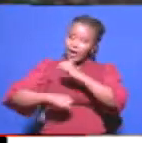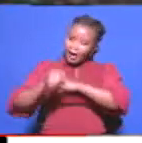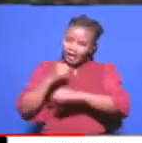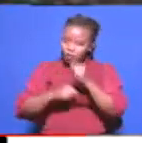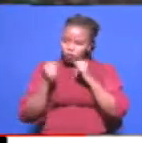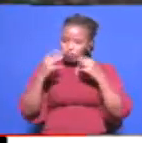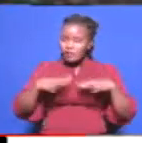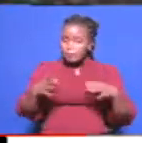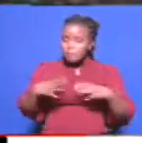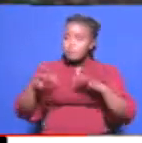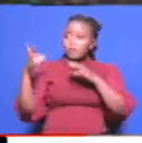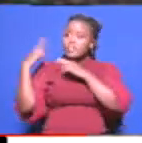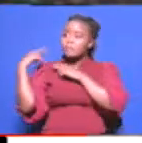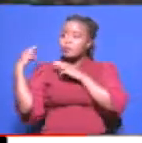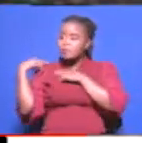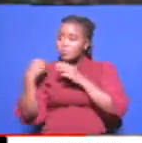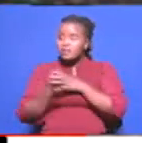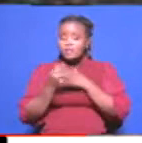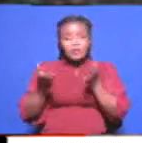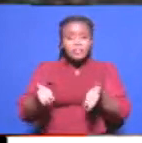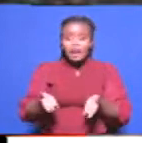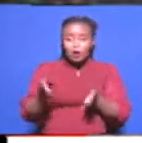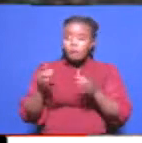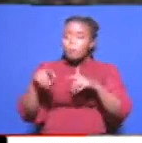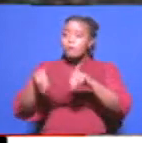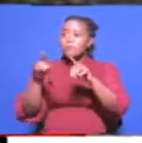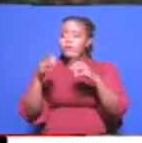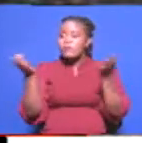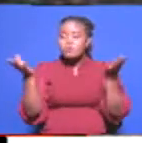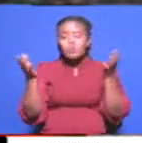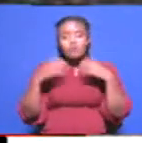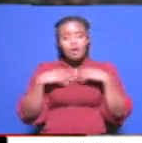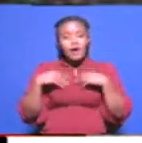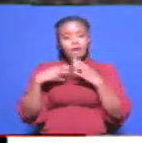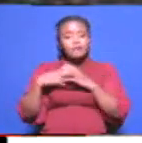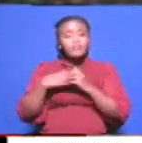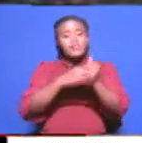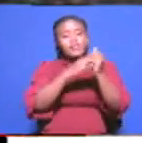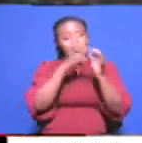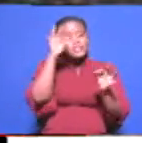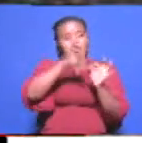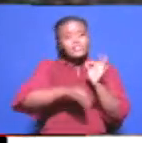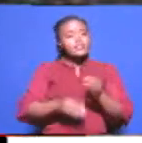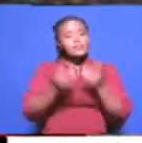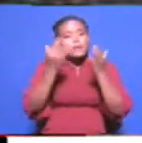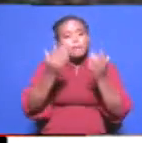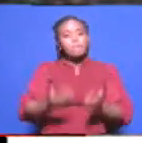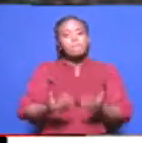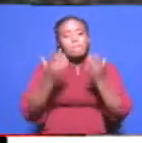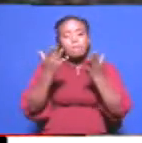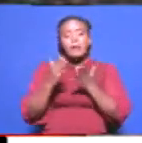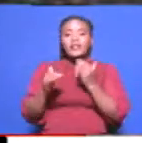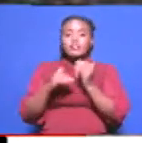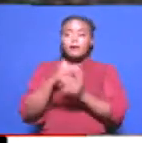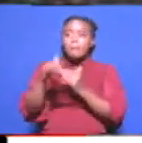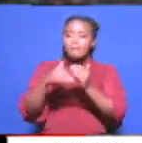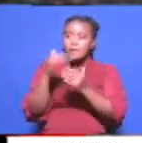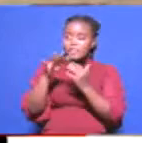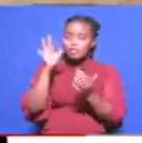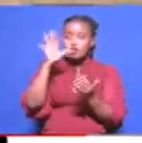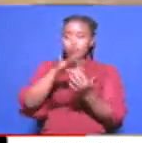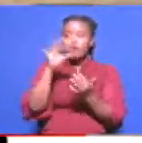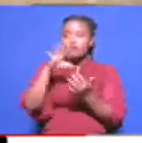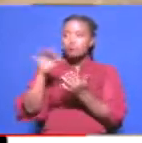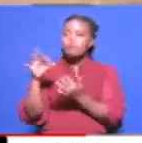sheria. Sasa wao ndio wameongoza katika kuchoma hiyo material ya nomination